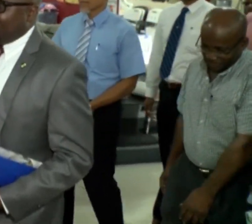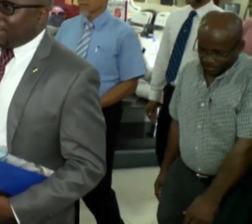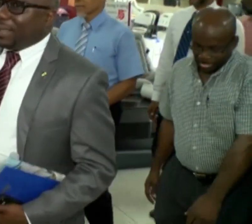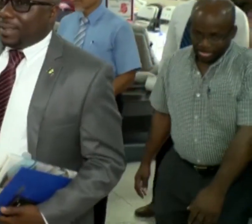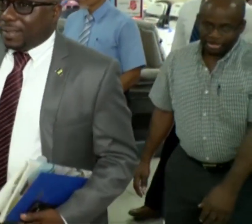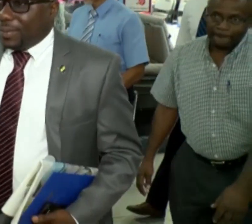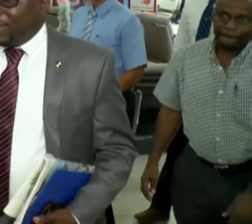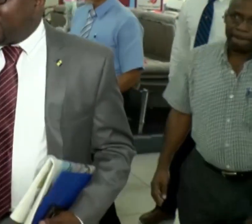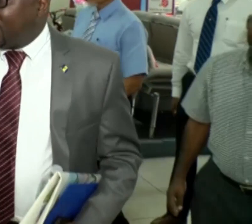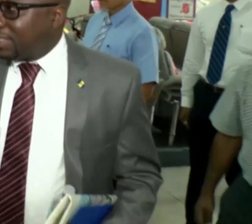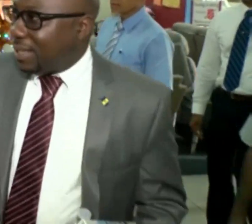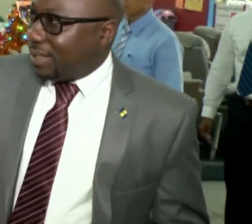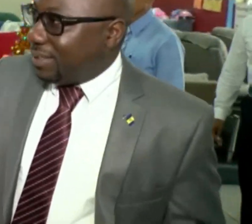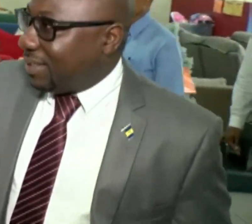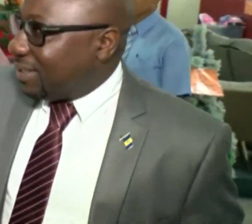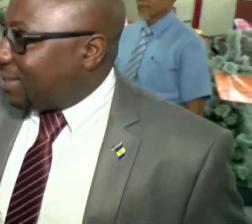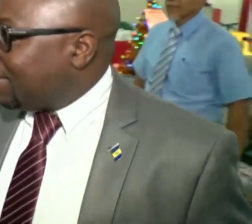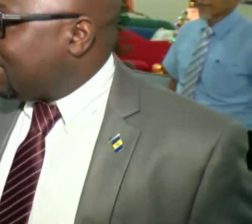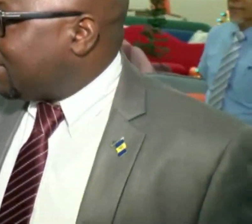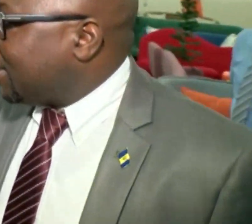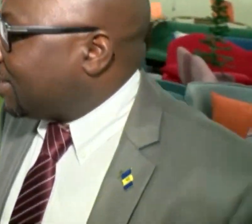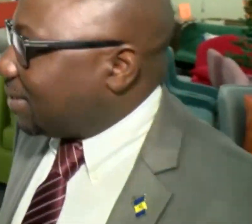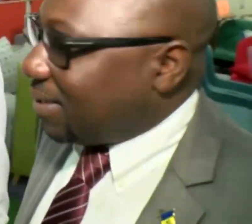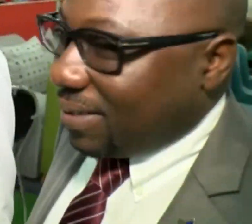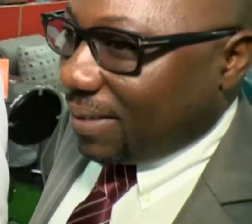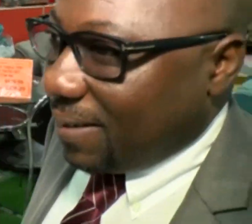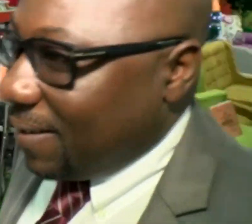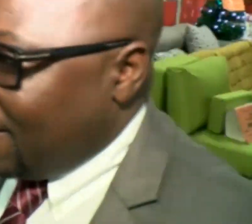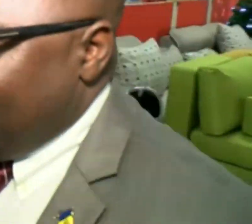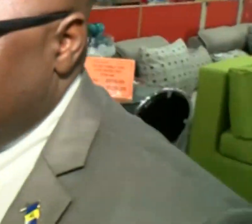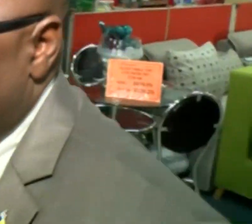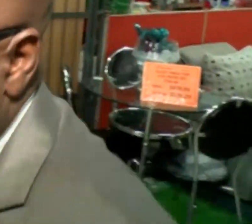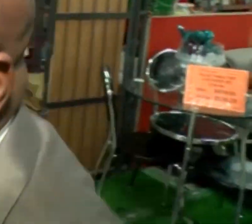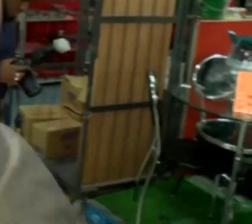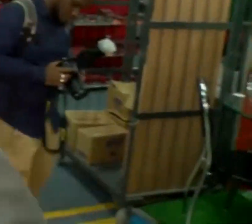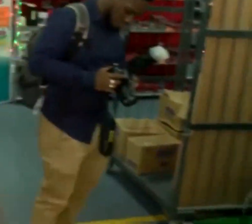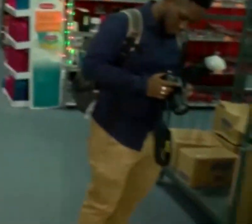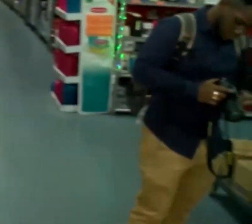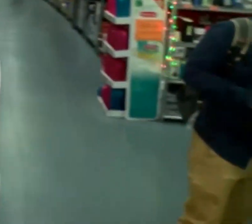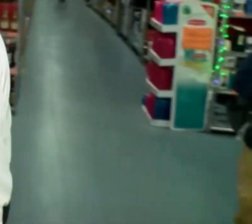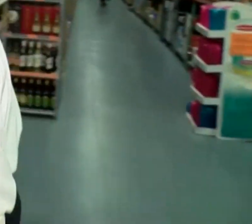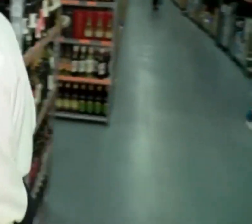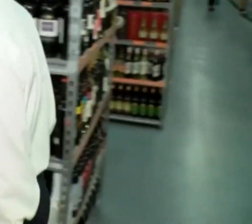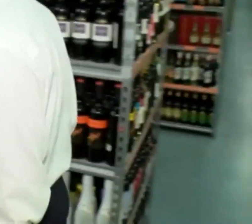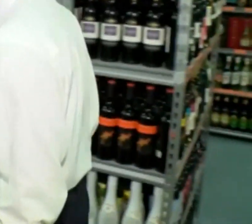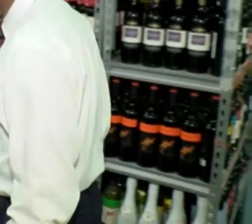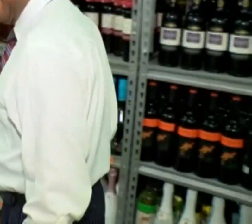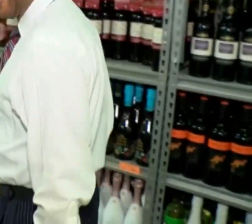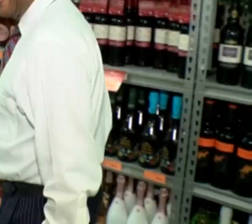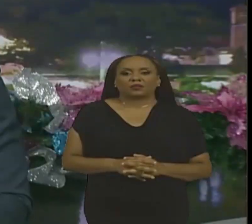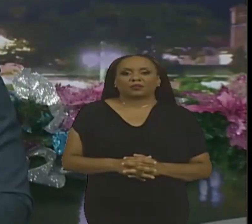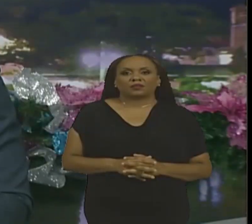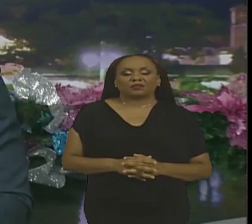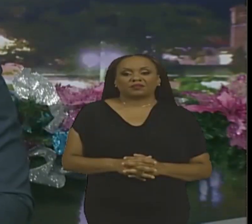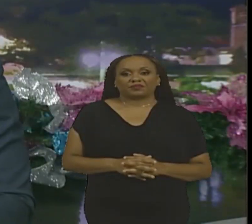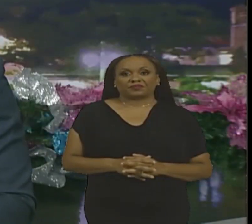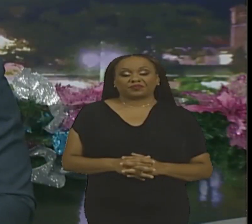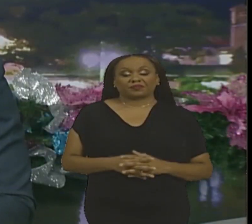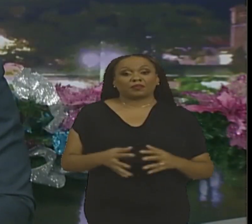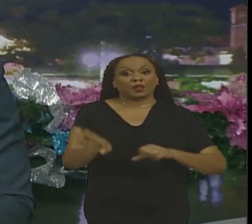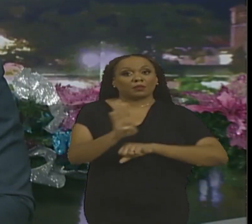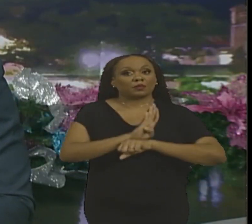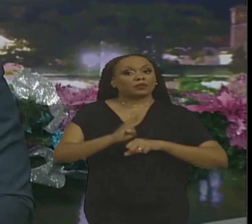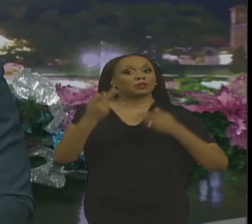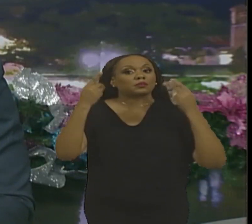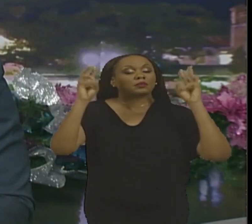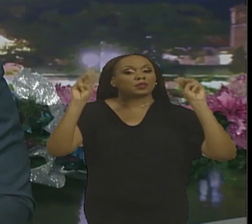small vendors who purchase wholesale items from them for resale. Sharika Griffith, CBC News. Prime